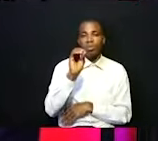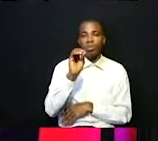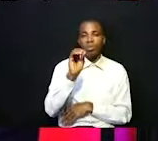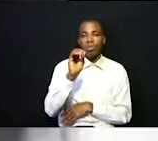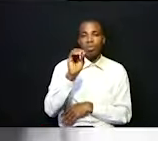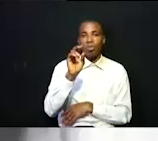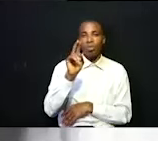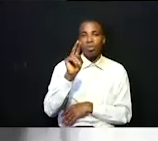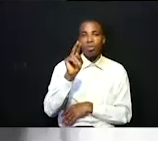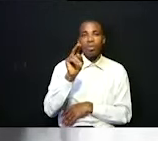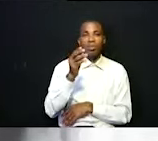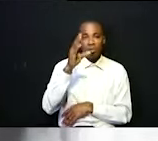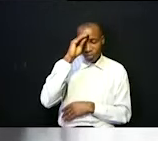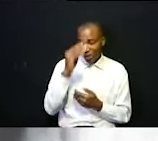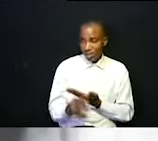and